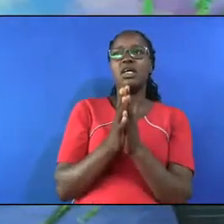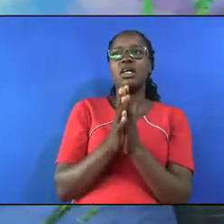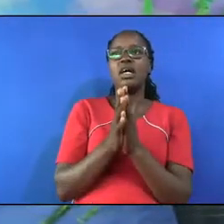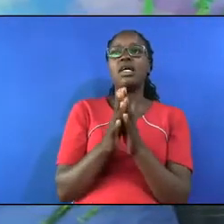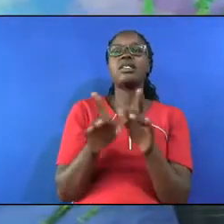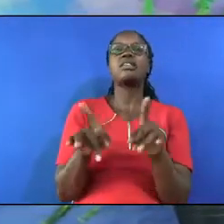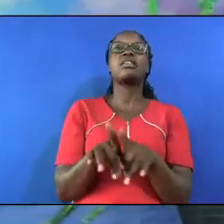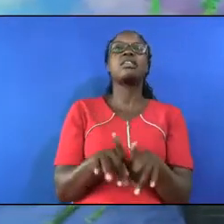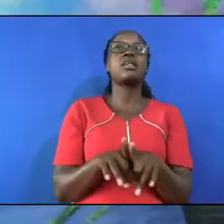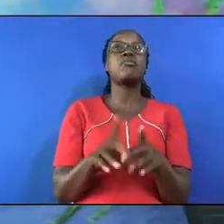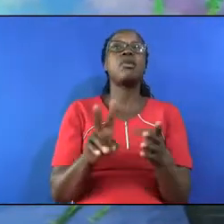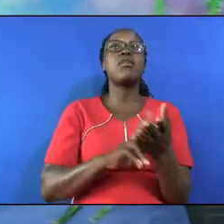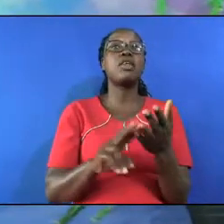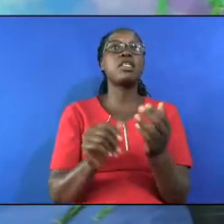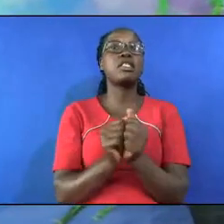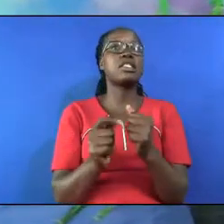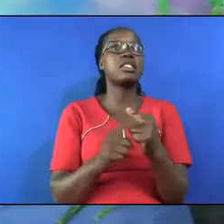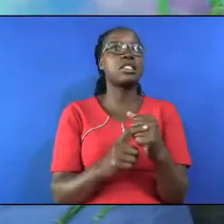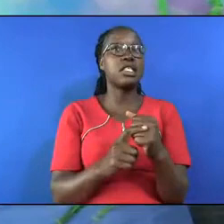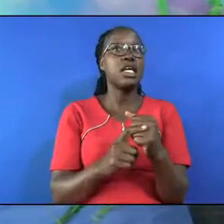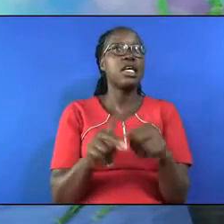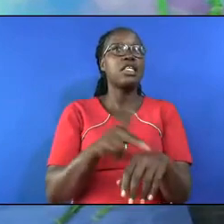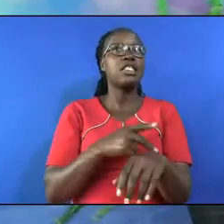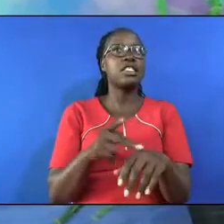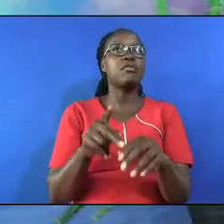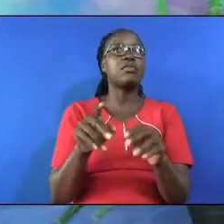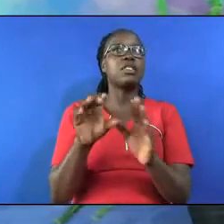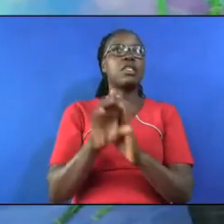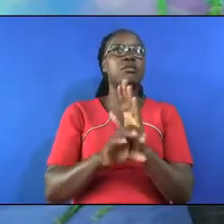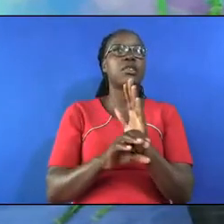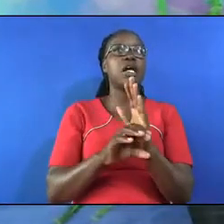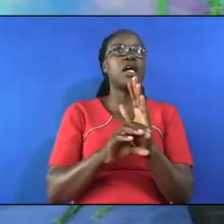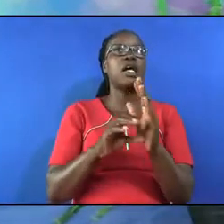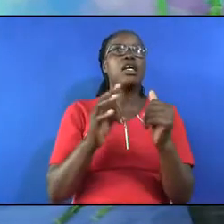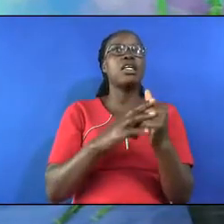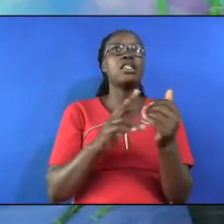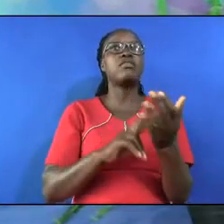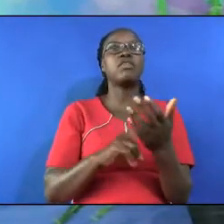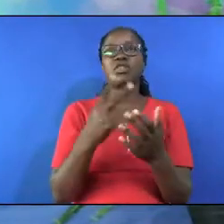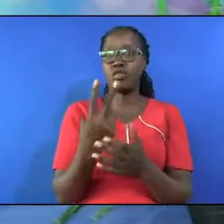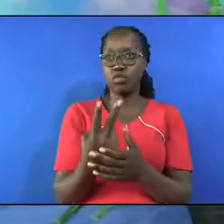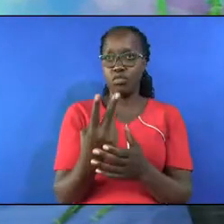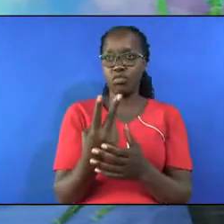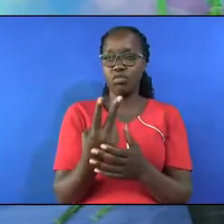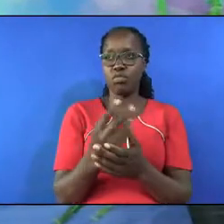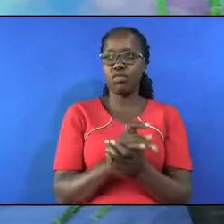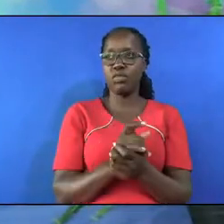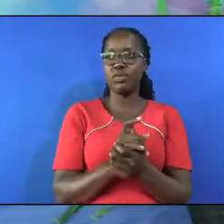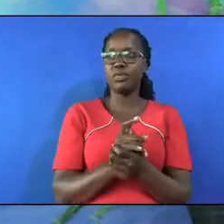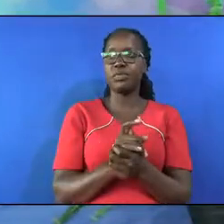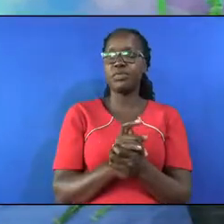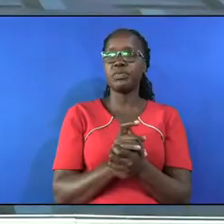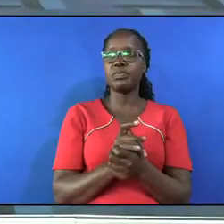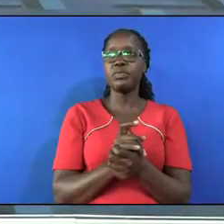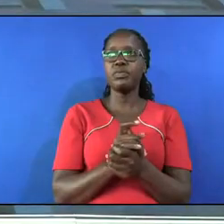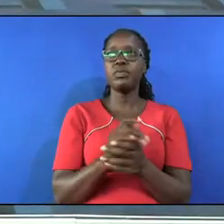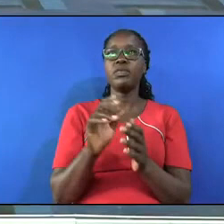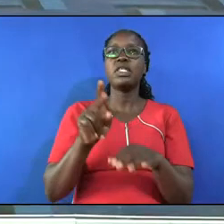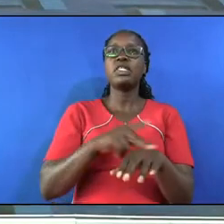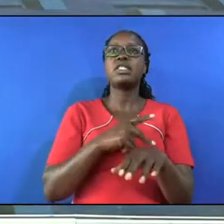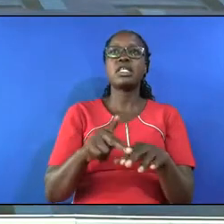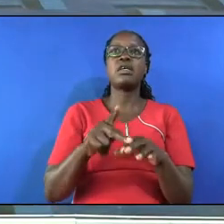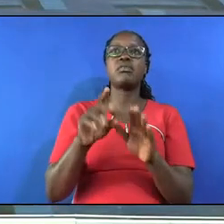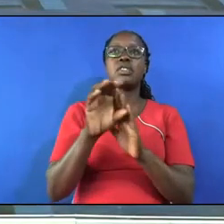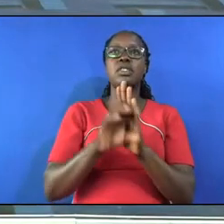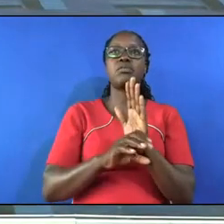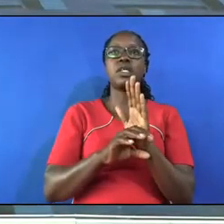As we said, verse 16 quotes the book of Psalms chapter 8, verse 2. Let's turn our Bibles. Psalms chapter 8, verse